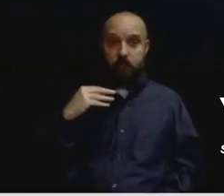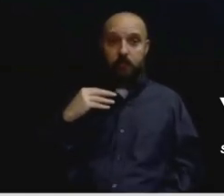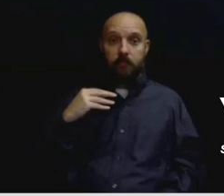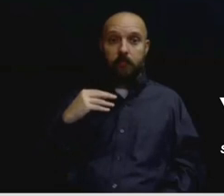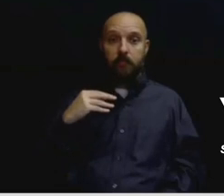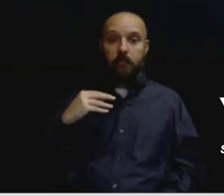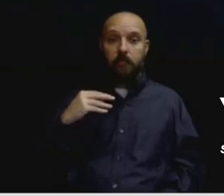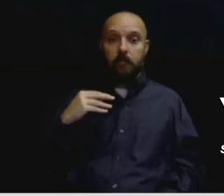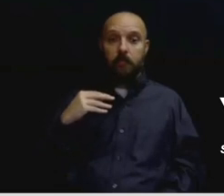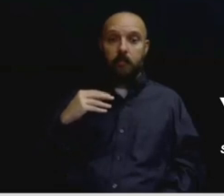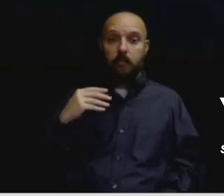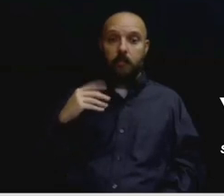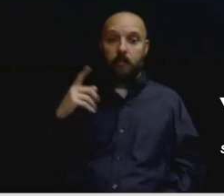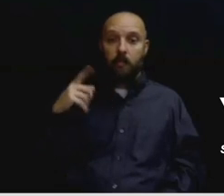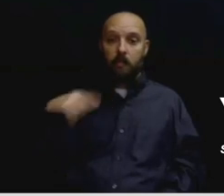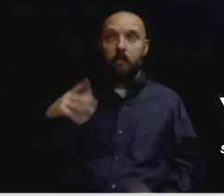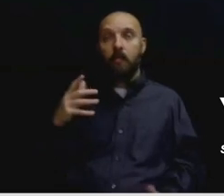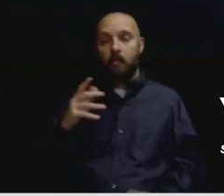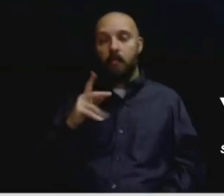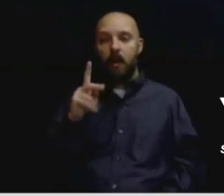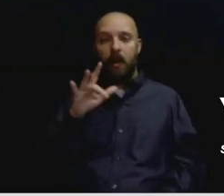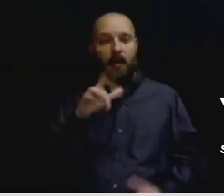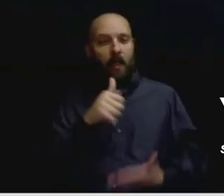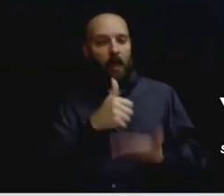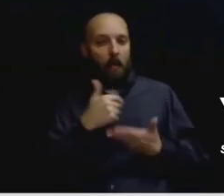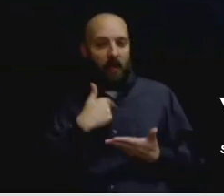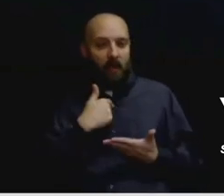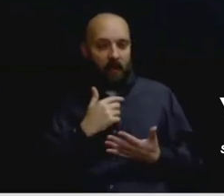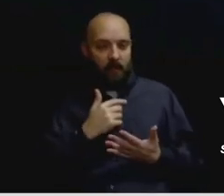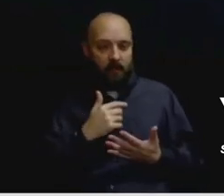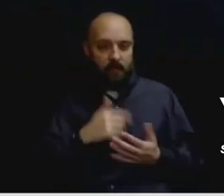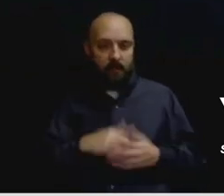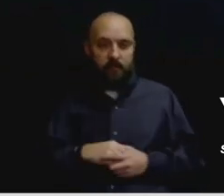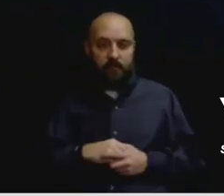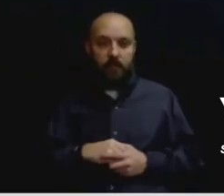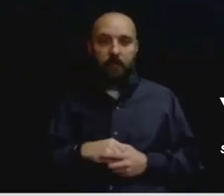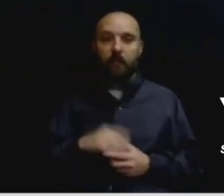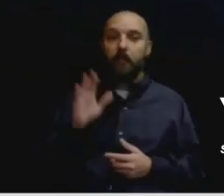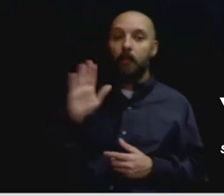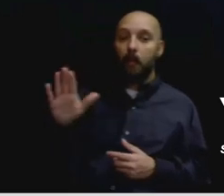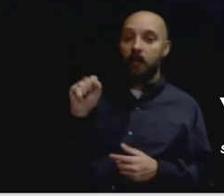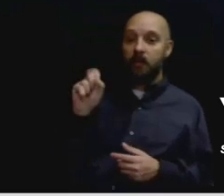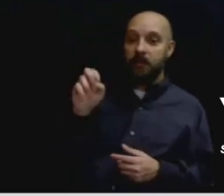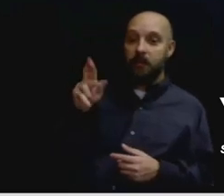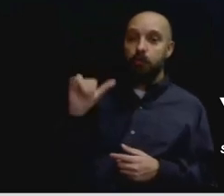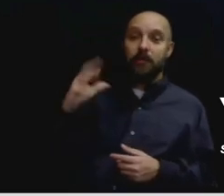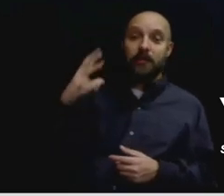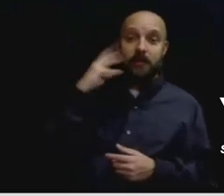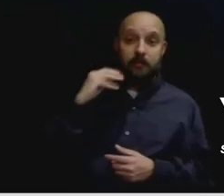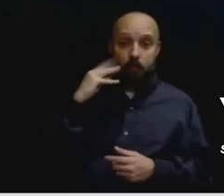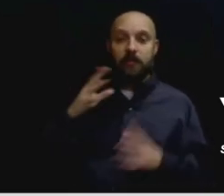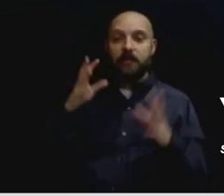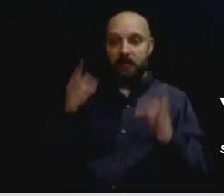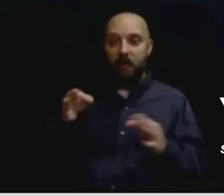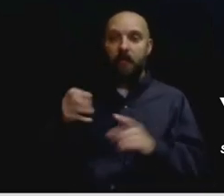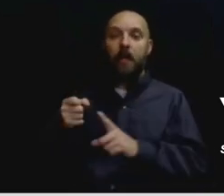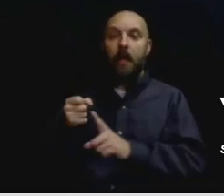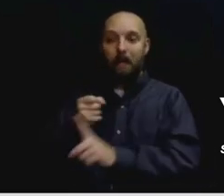Kelly, help me out right here. Your sensory experiences definitely impact